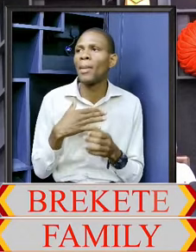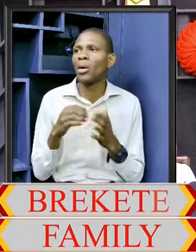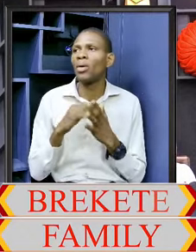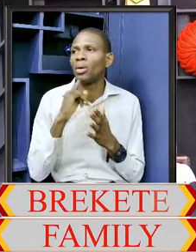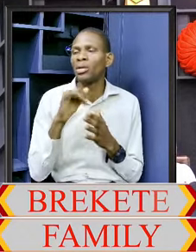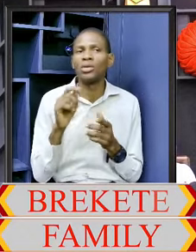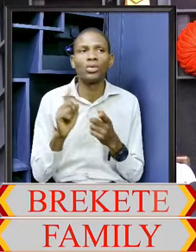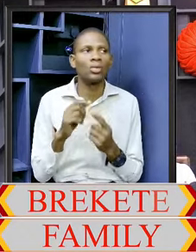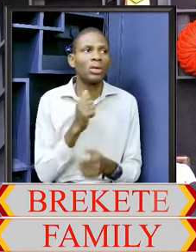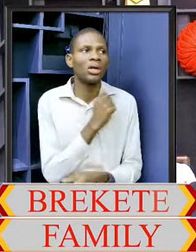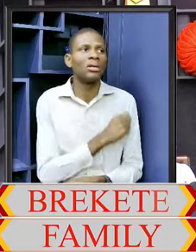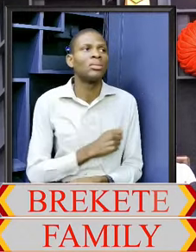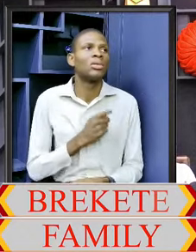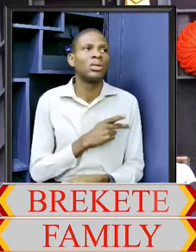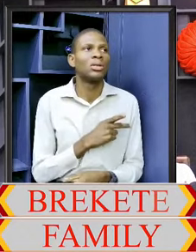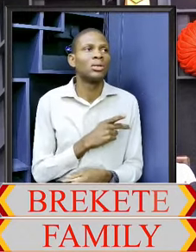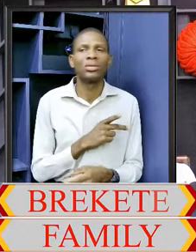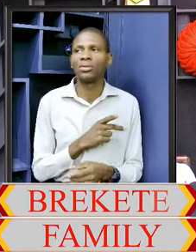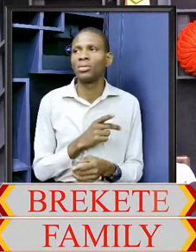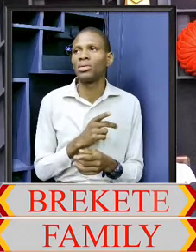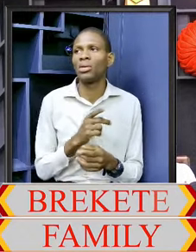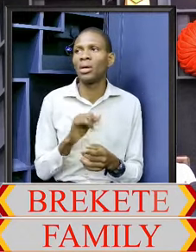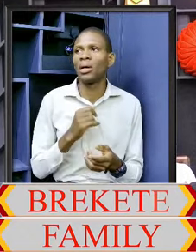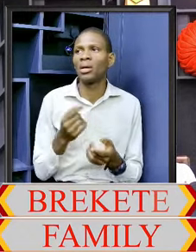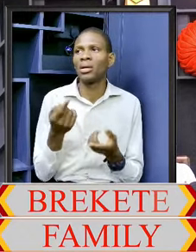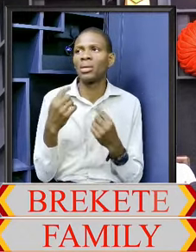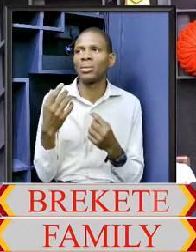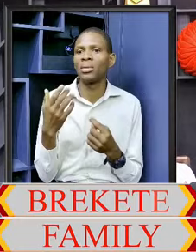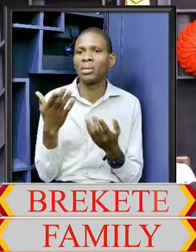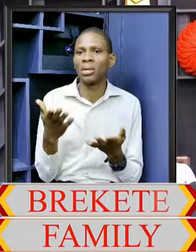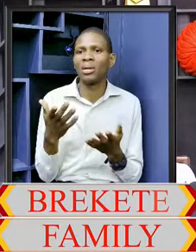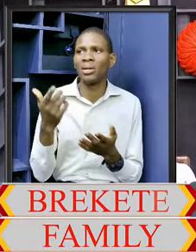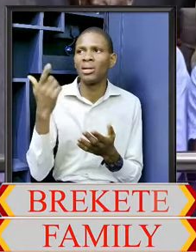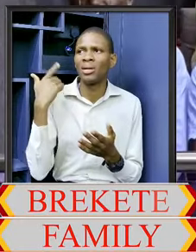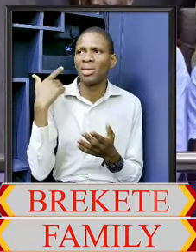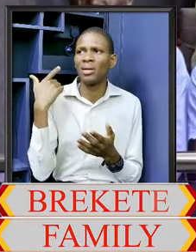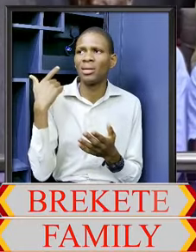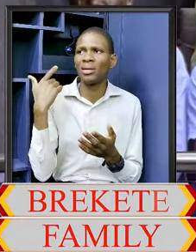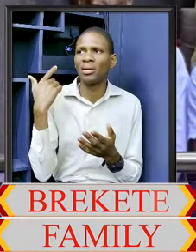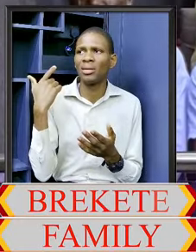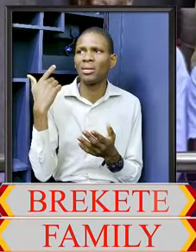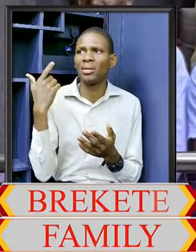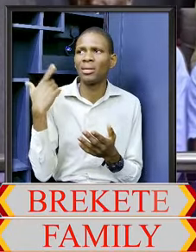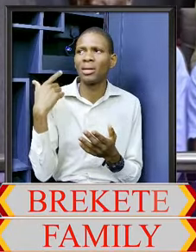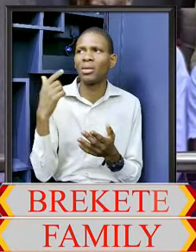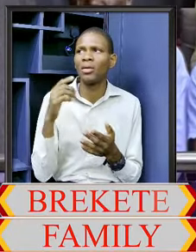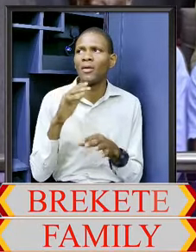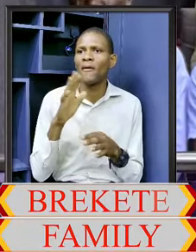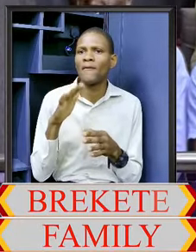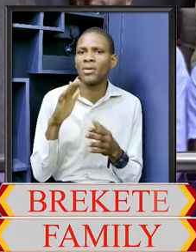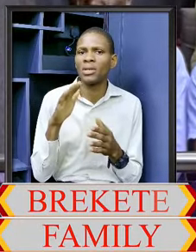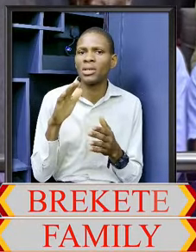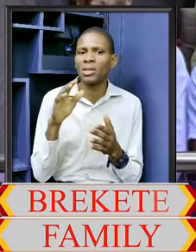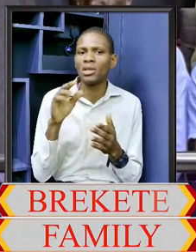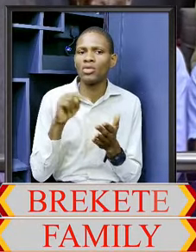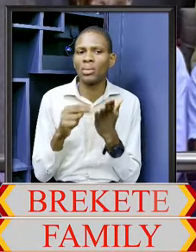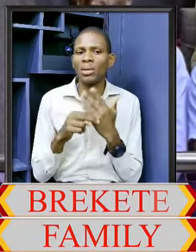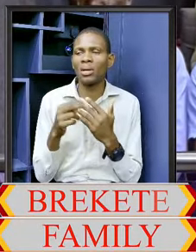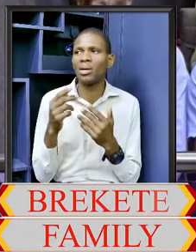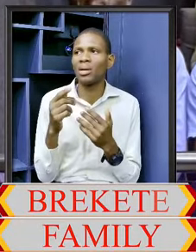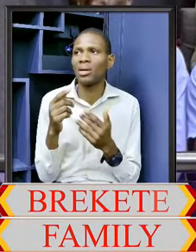is appreciation. From we come here last, it was on 15 November last year.